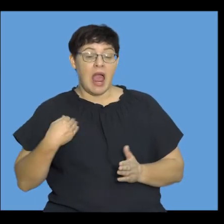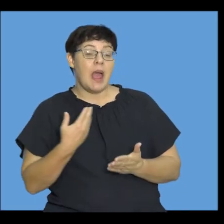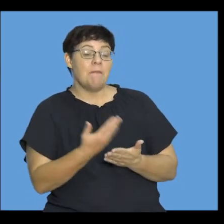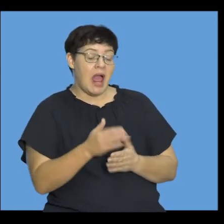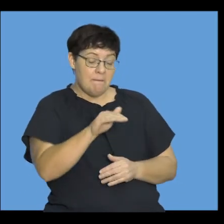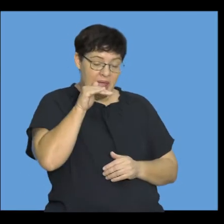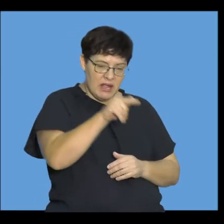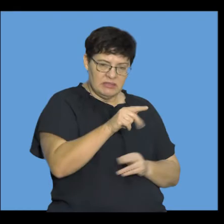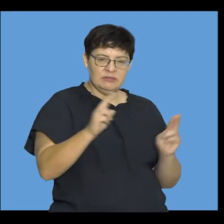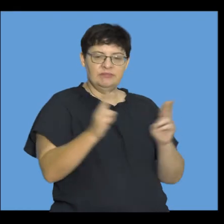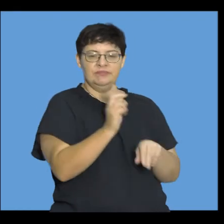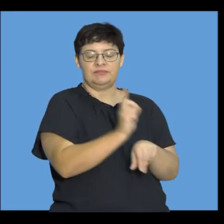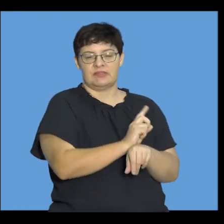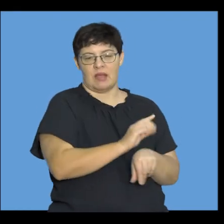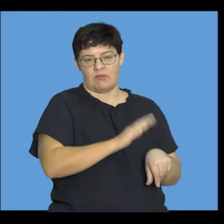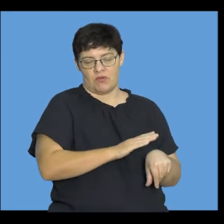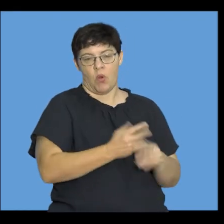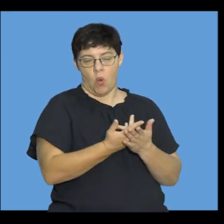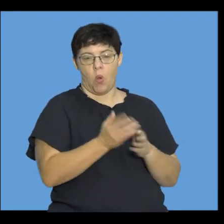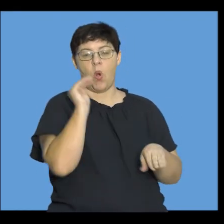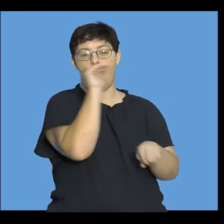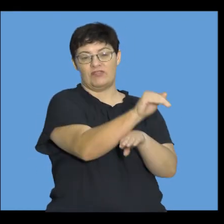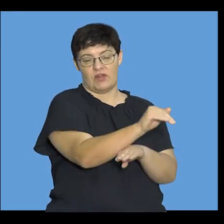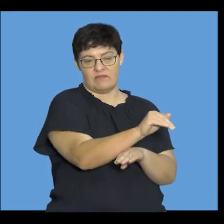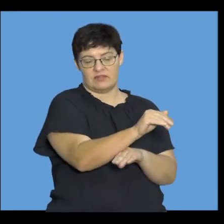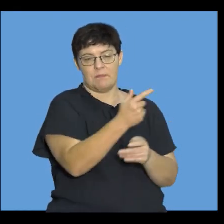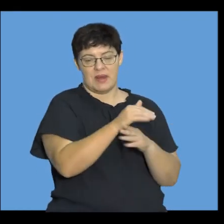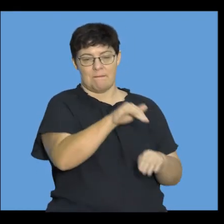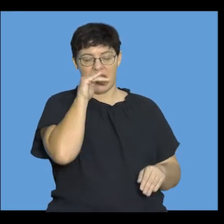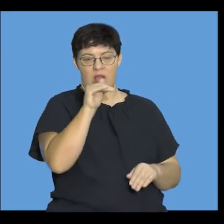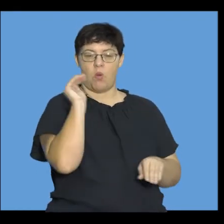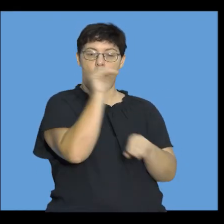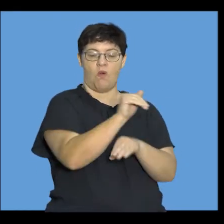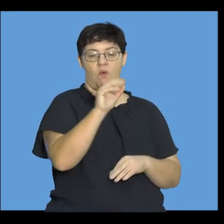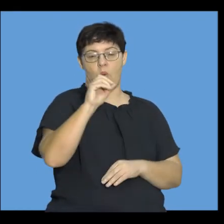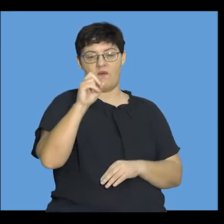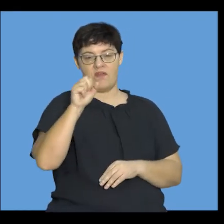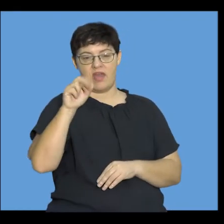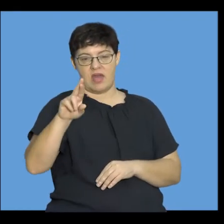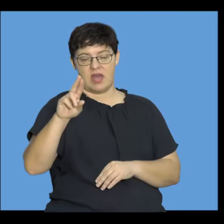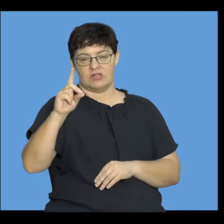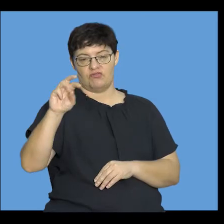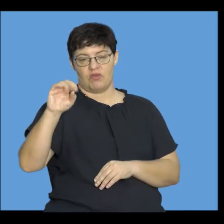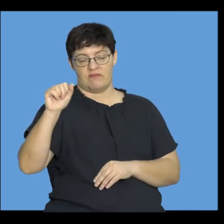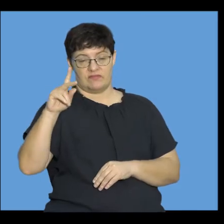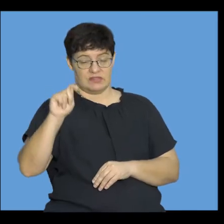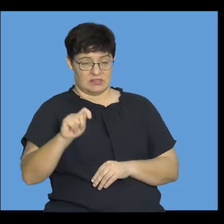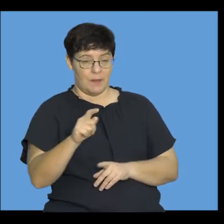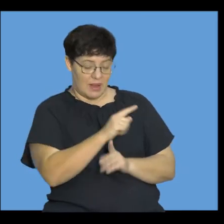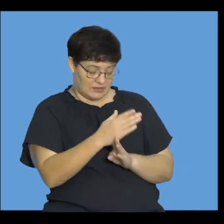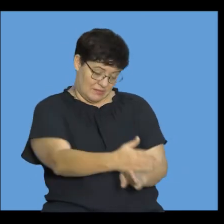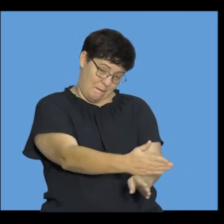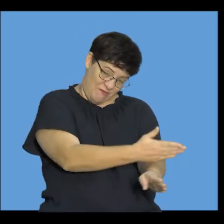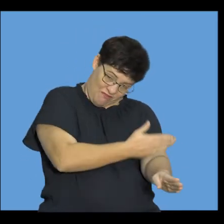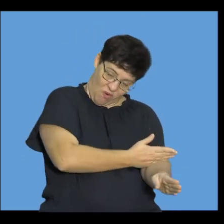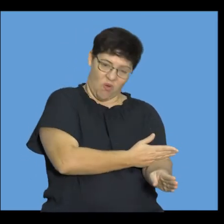Apply for a short-term loan from her bank or an overdraft facility. Can you see? If